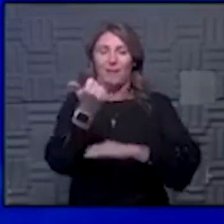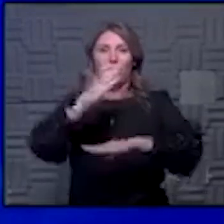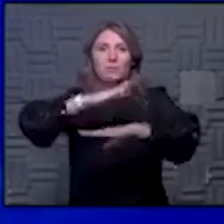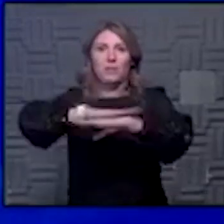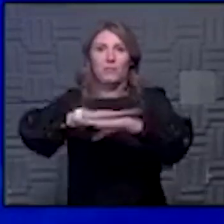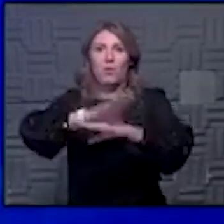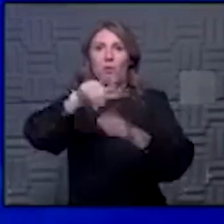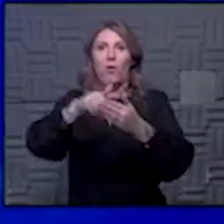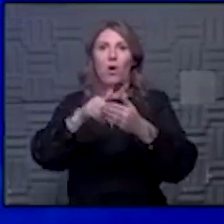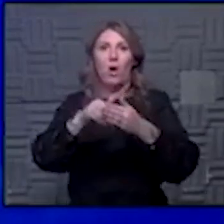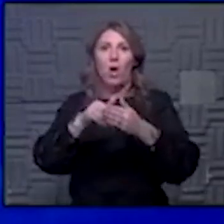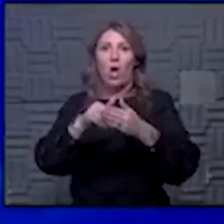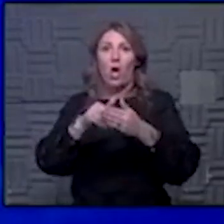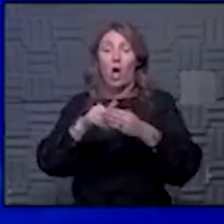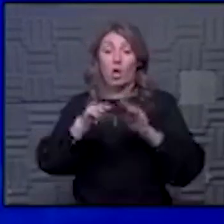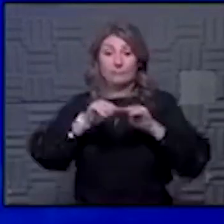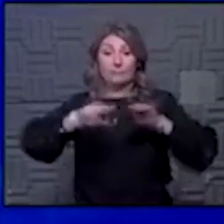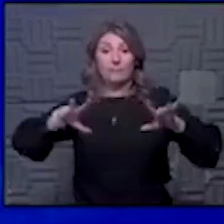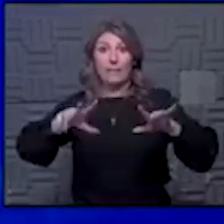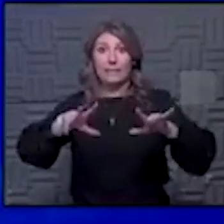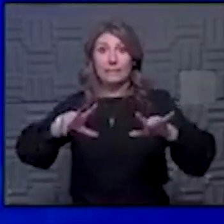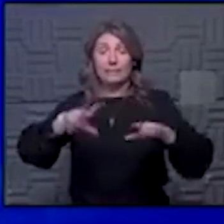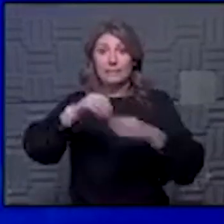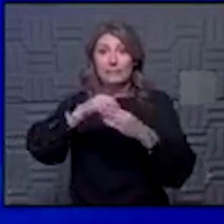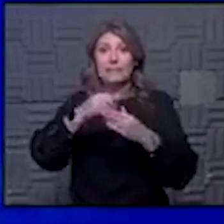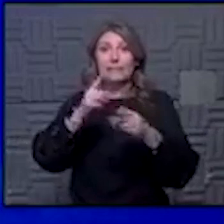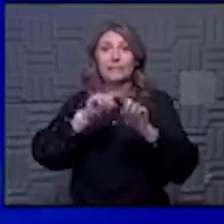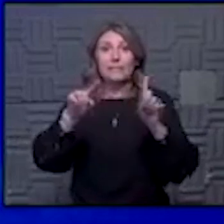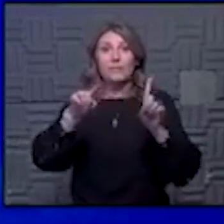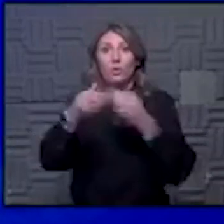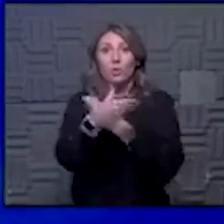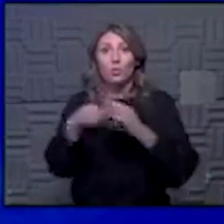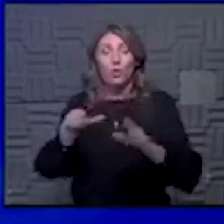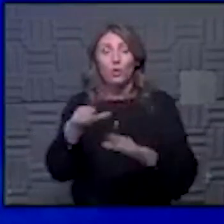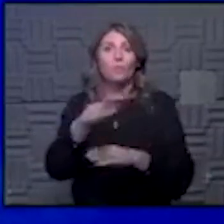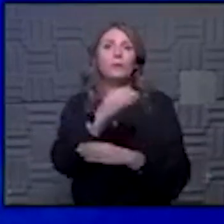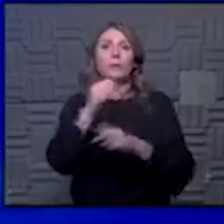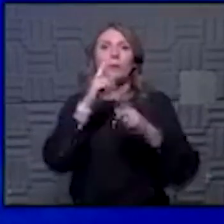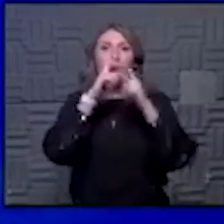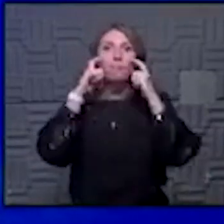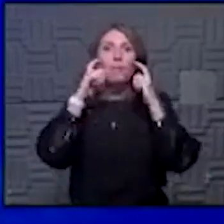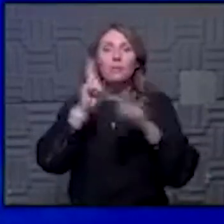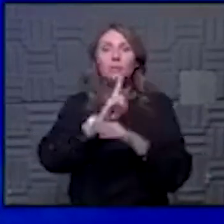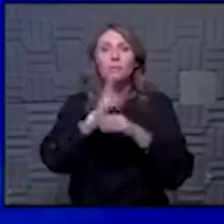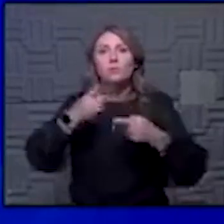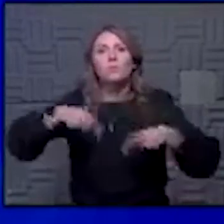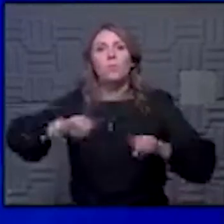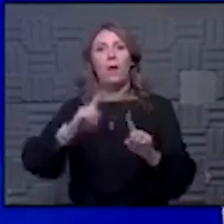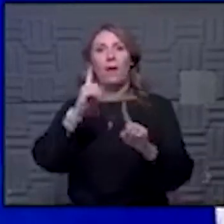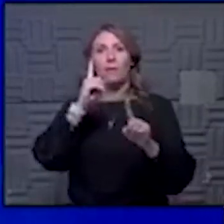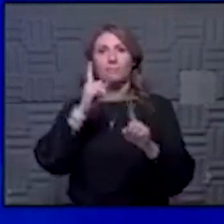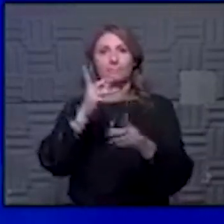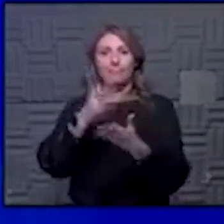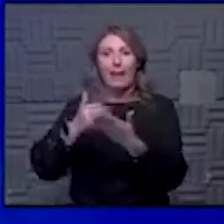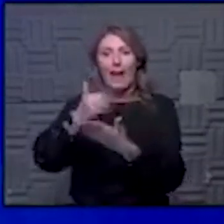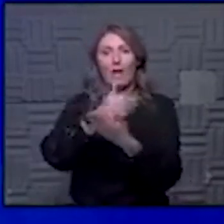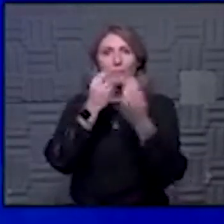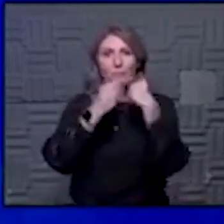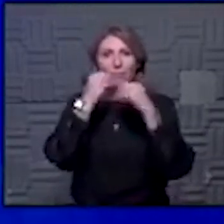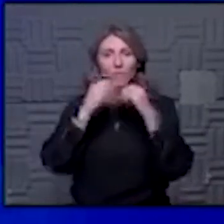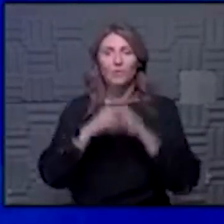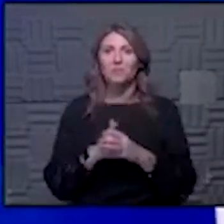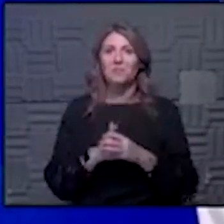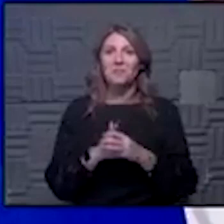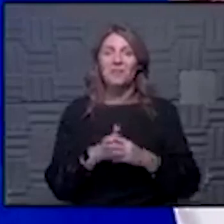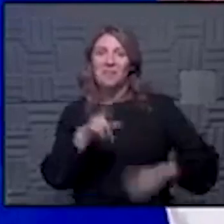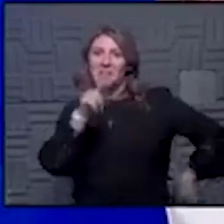all spaced apart, literally in different rooms, and masks worn while getting food. Larry, what do you think? I haven't